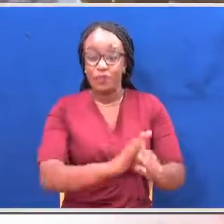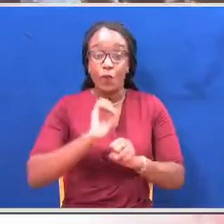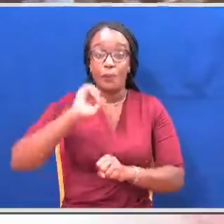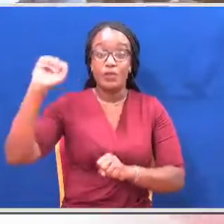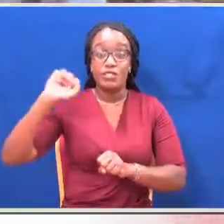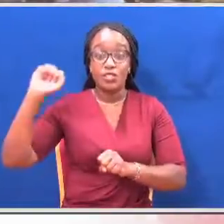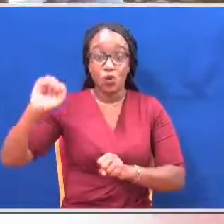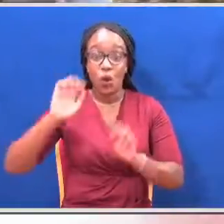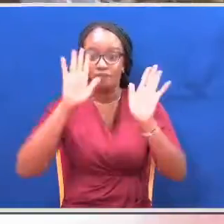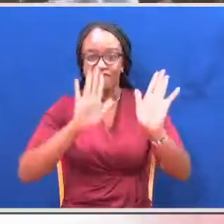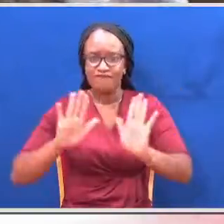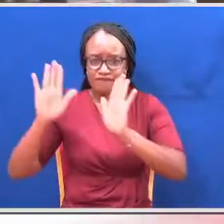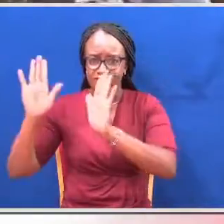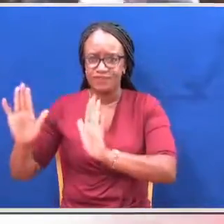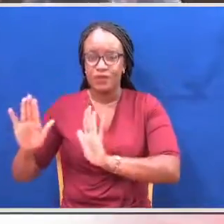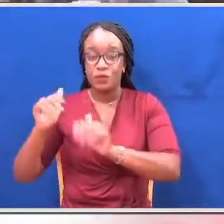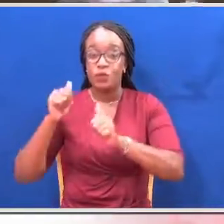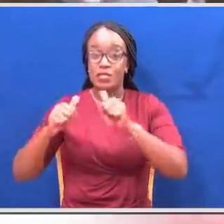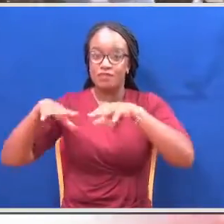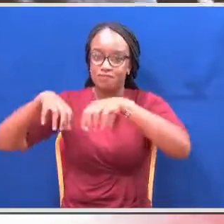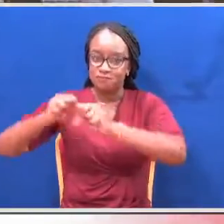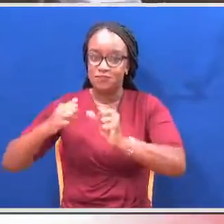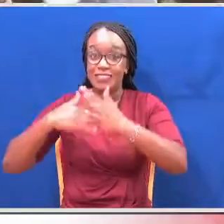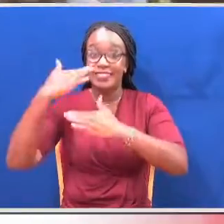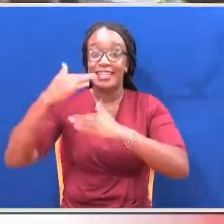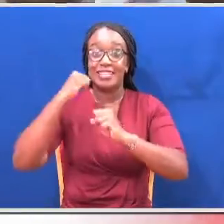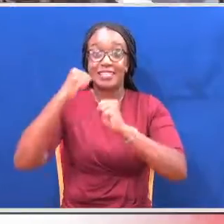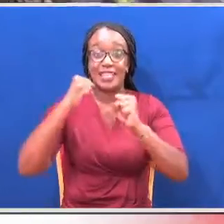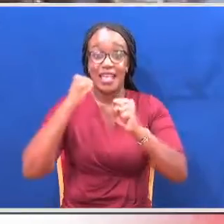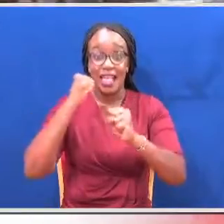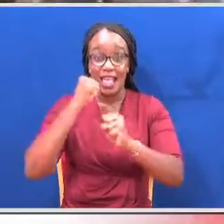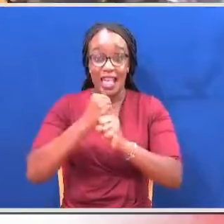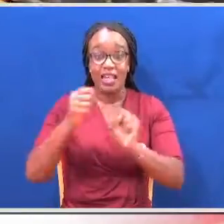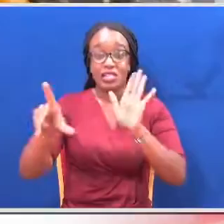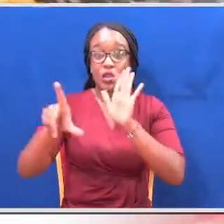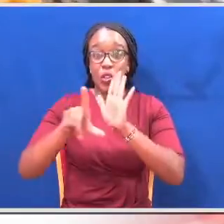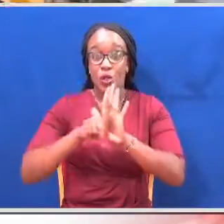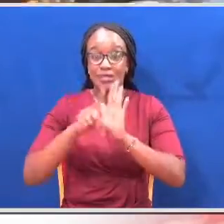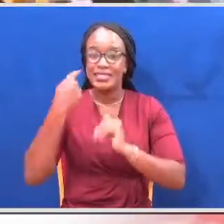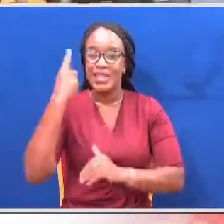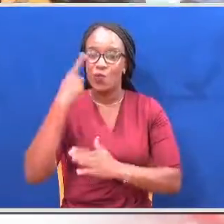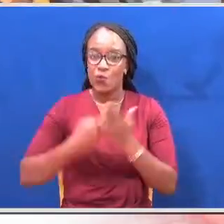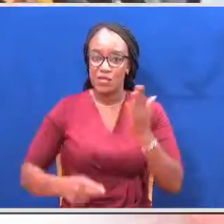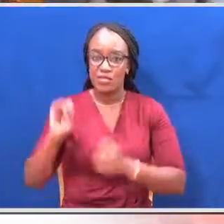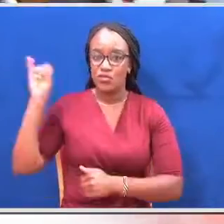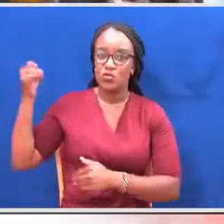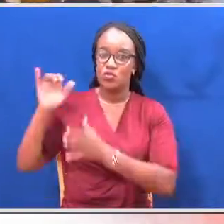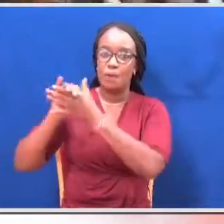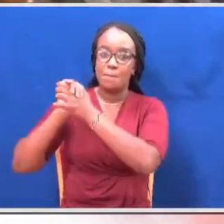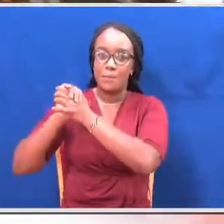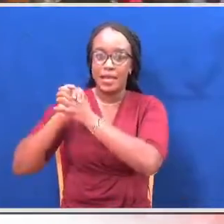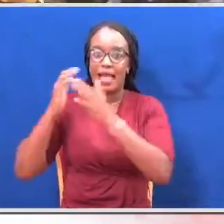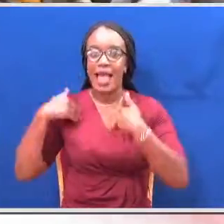inherit his boss next year, with some referring to the political storm within Jubilee as just sibling rivalry. And